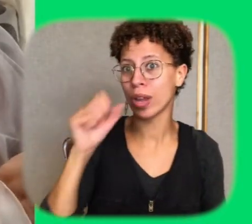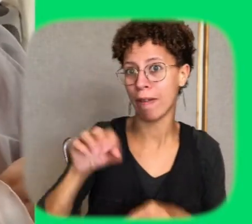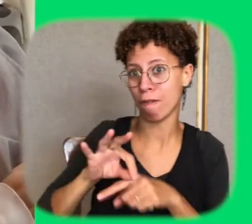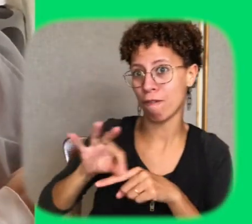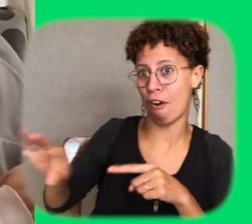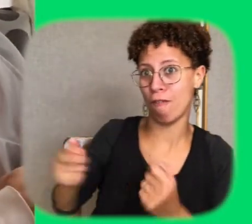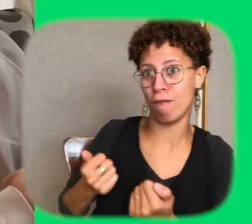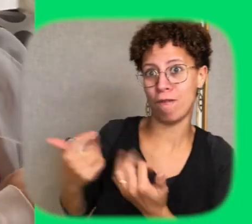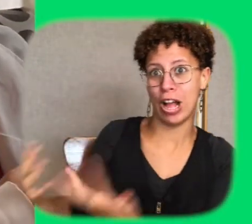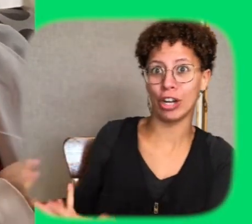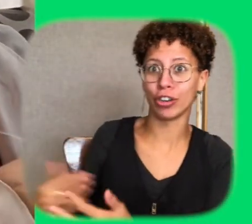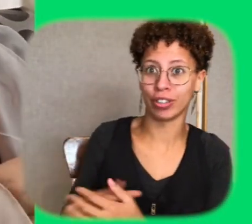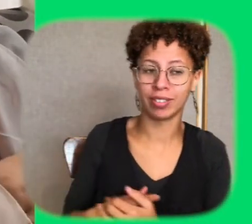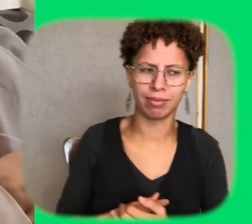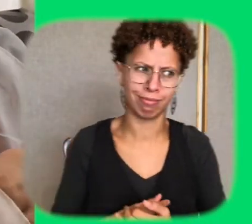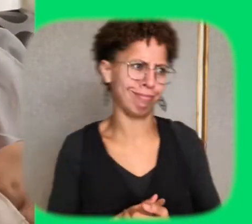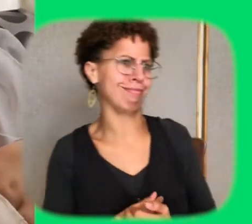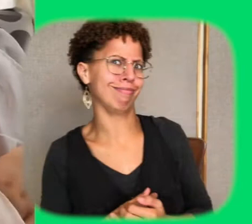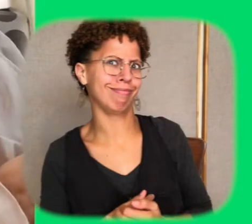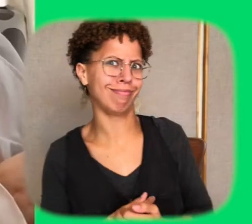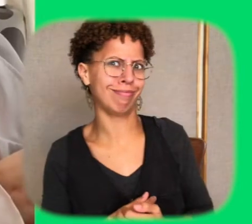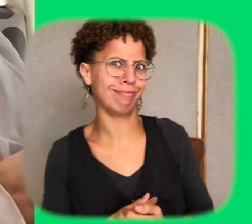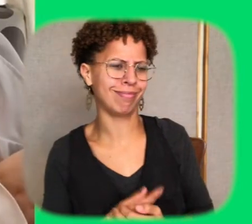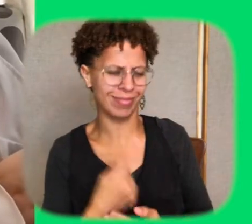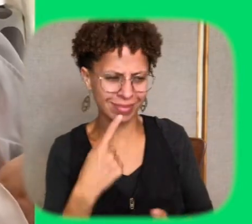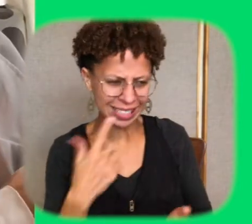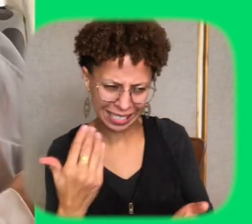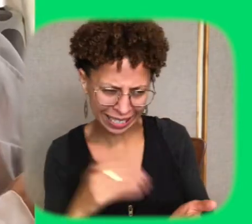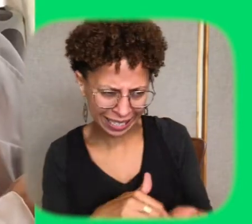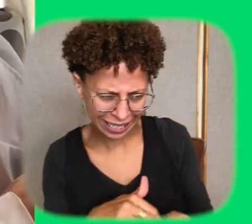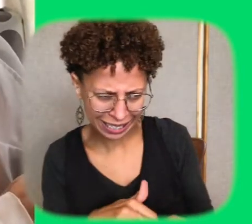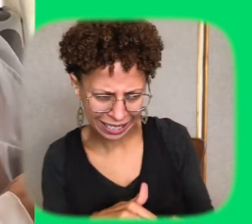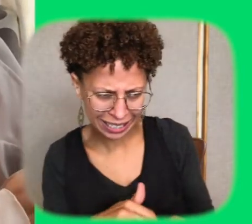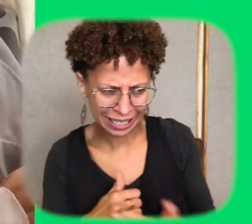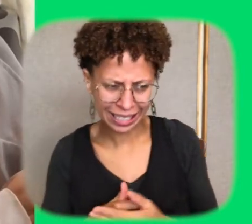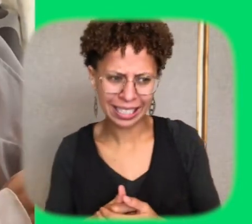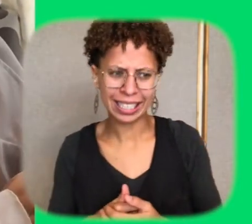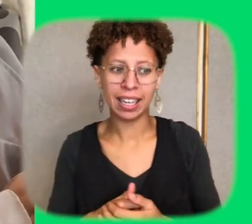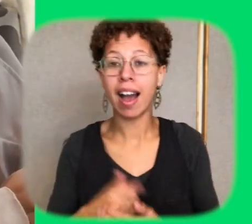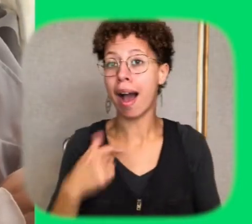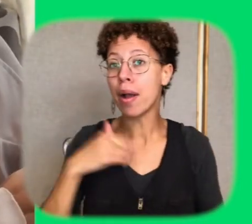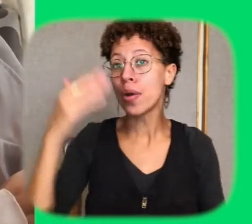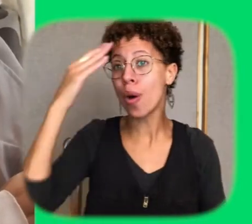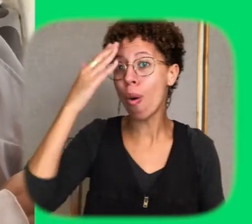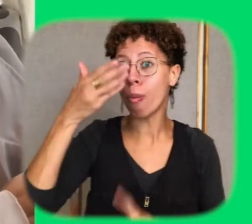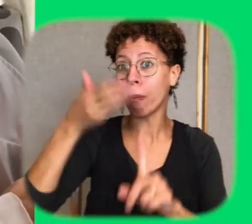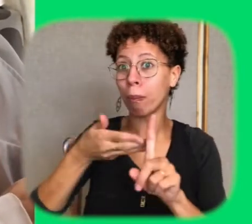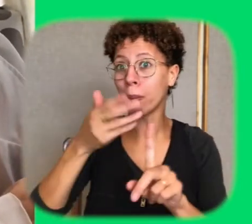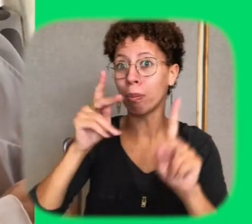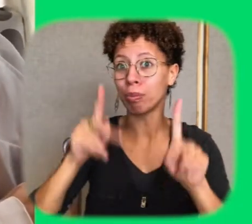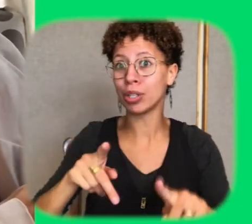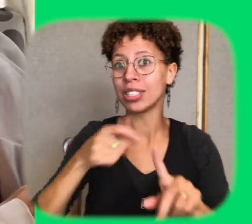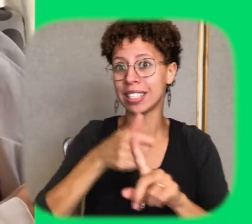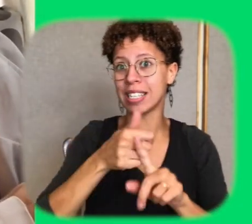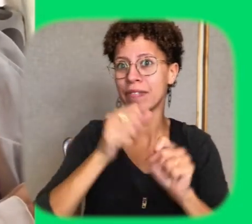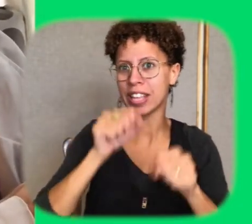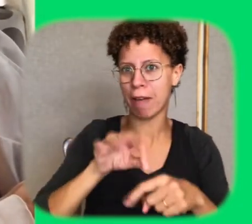I don't know if everyone heard you. Can you say that again? I know someone who can fart out fire. How is that even